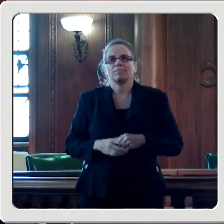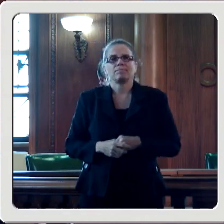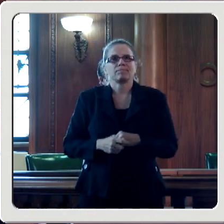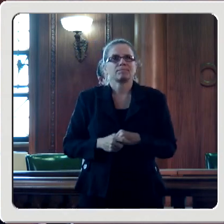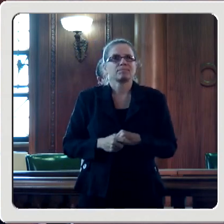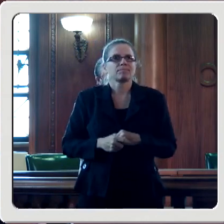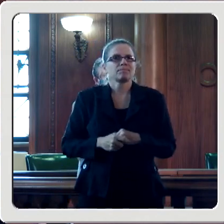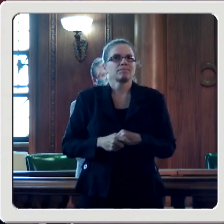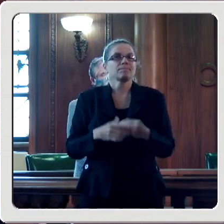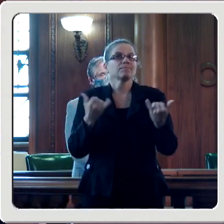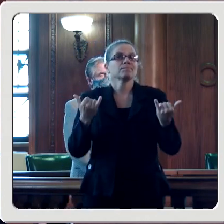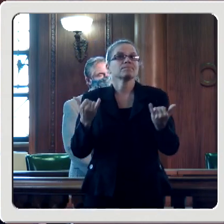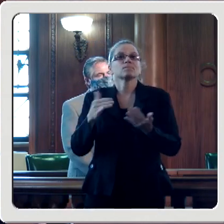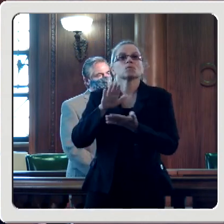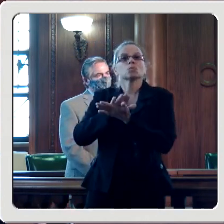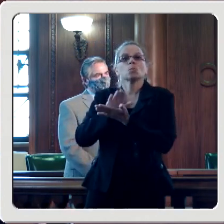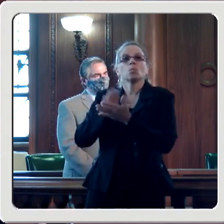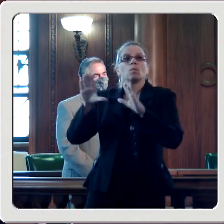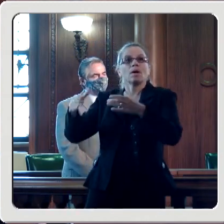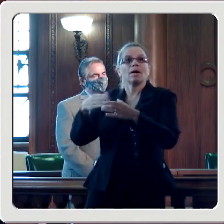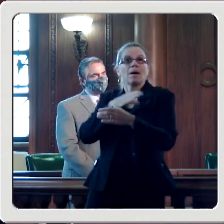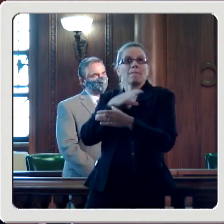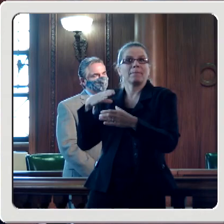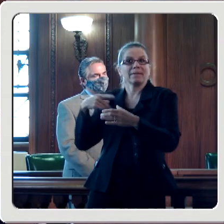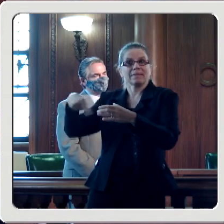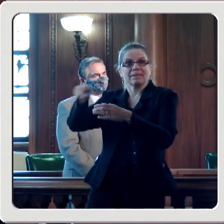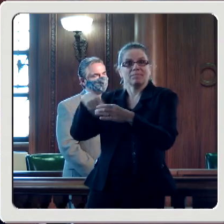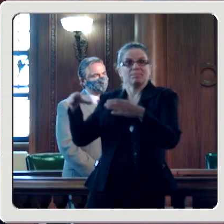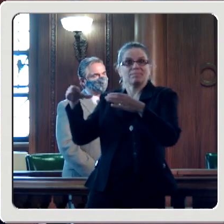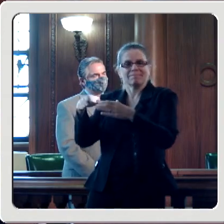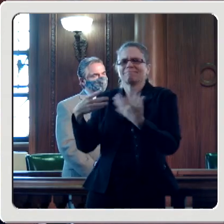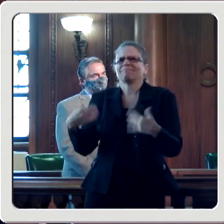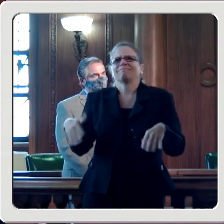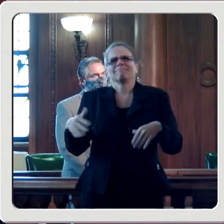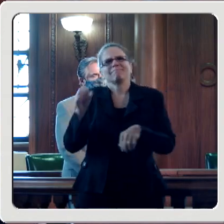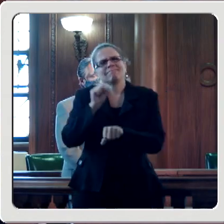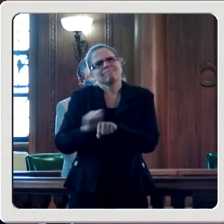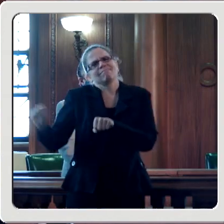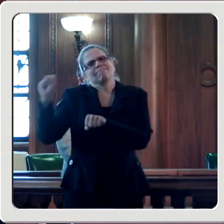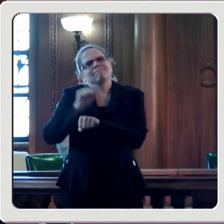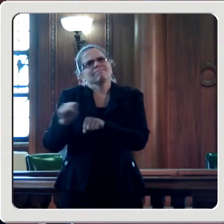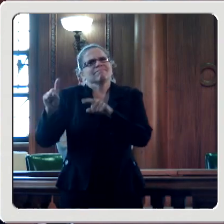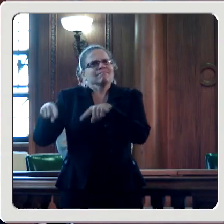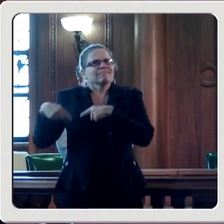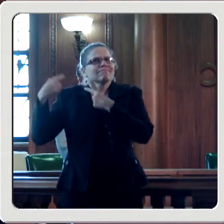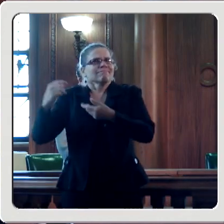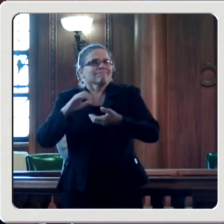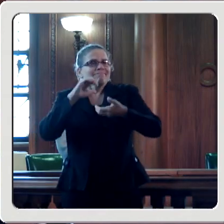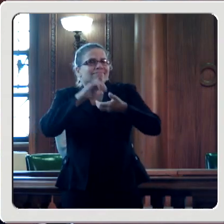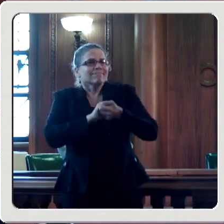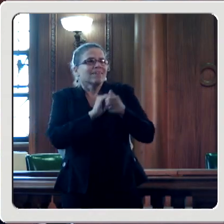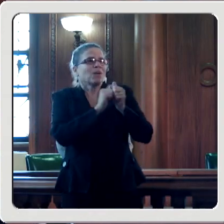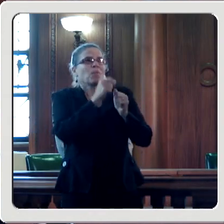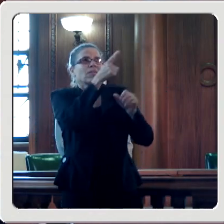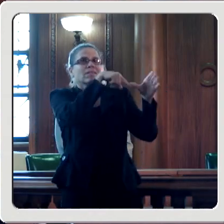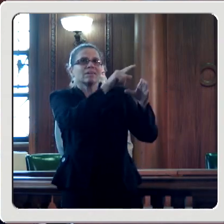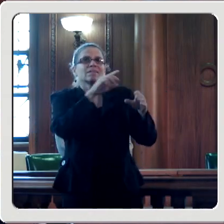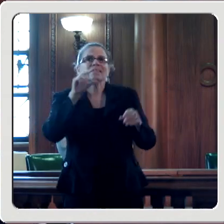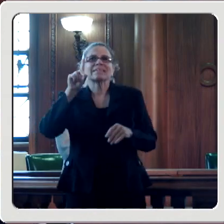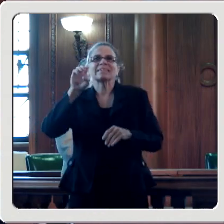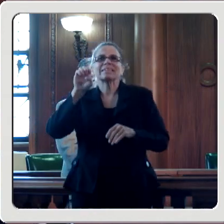the leadership of Mayor Sarno and certainly working with the superintendent, we have